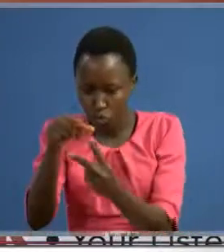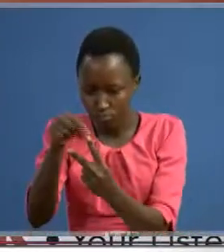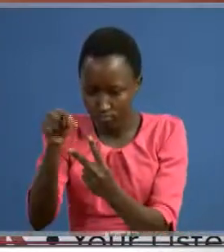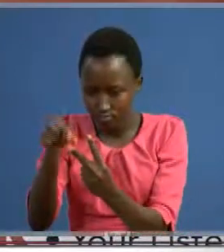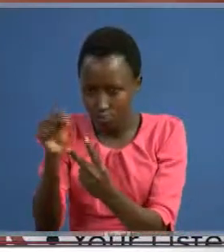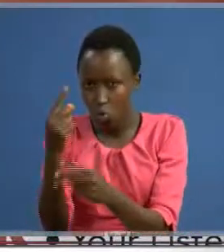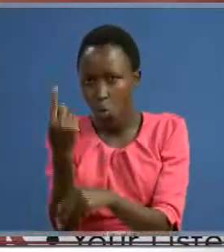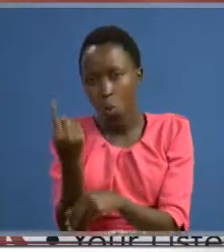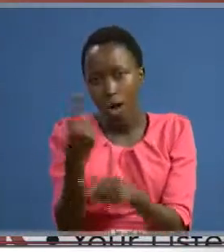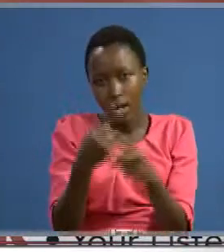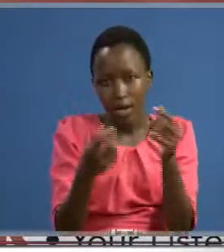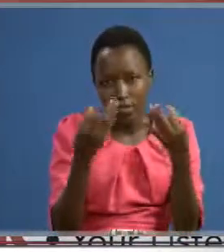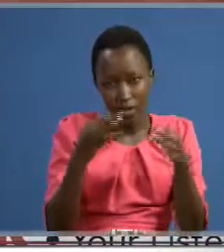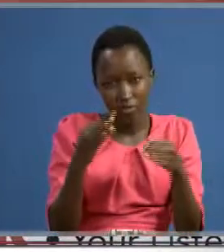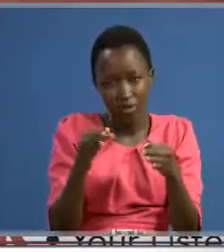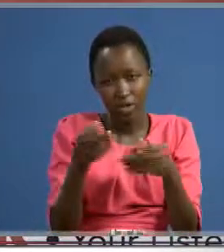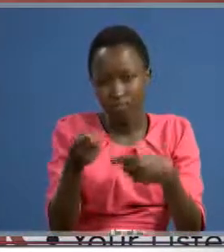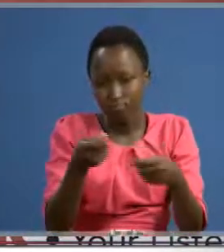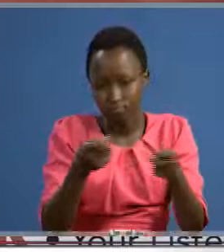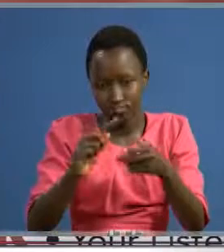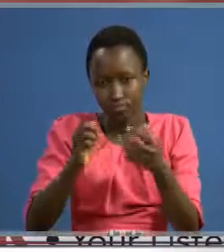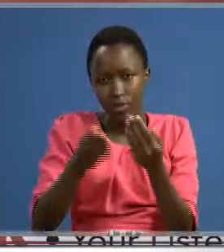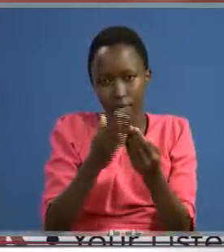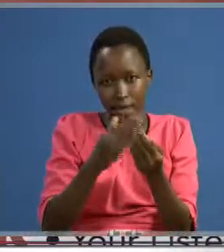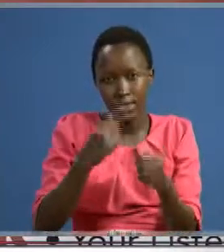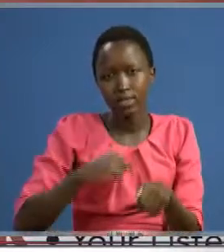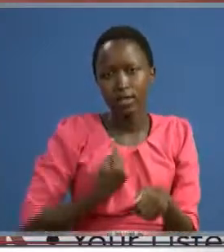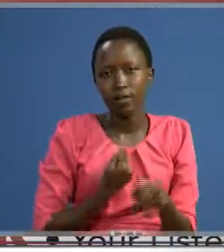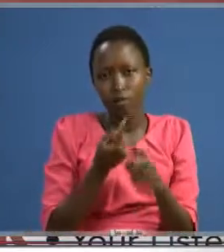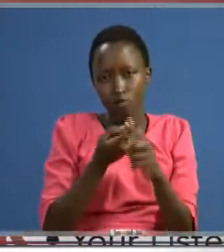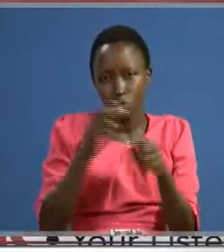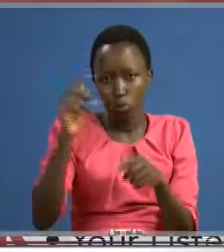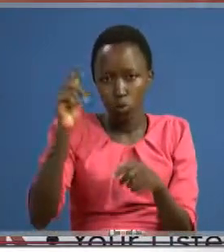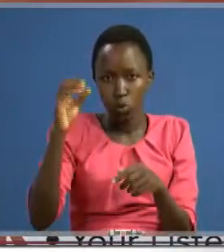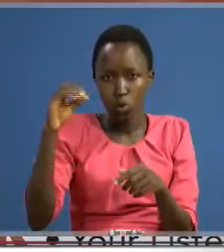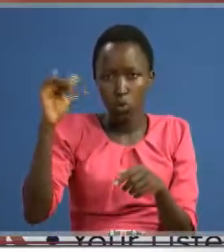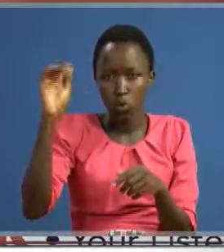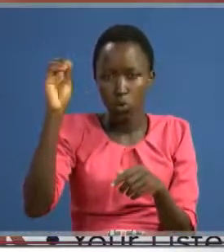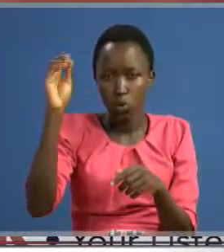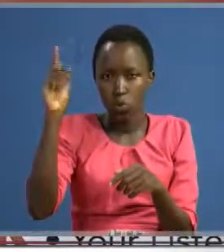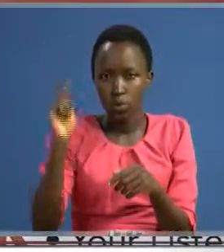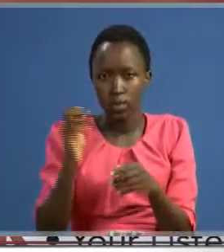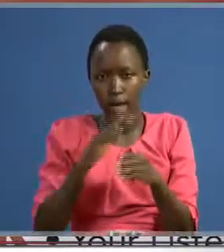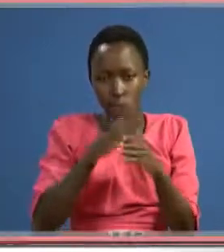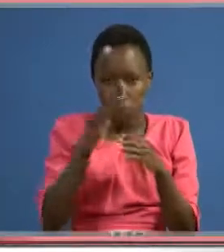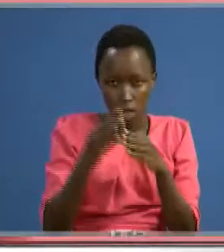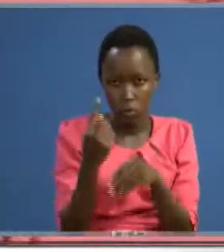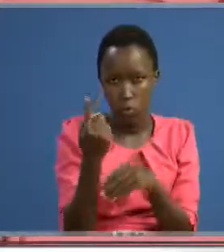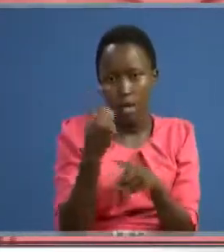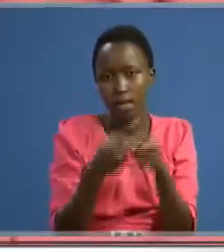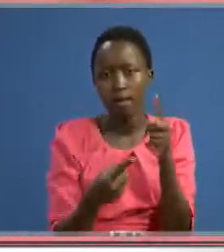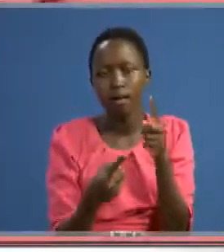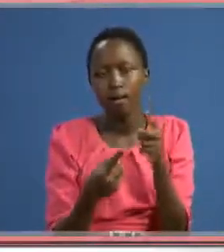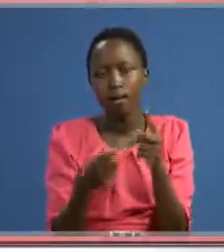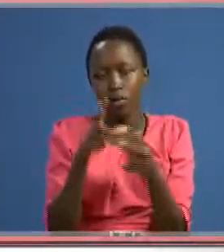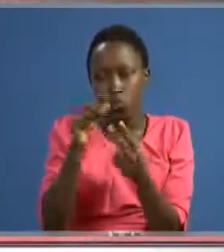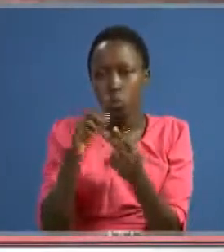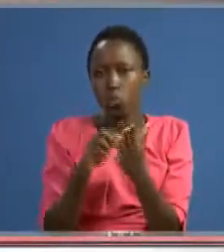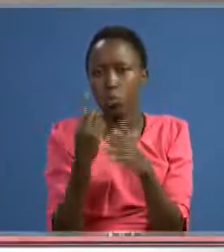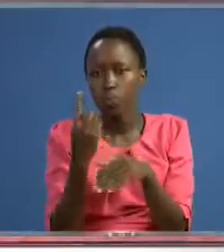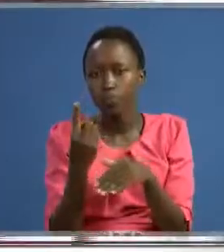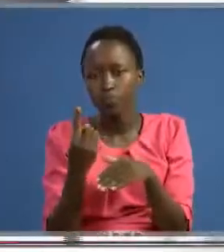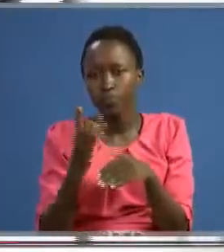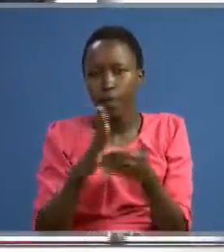between a 1 year free maintenance from Toyota or 1 year comprehensive insurance. On his